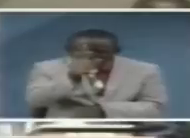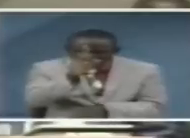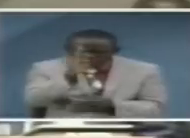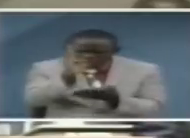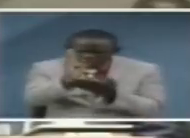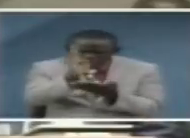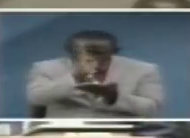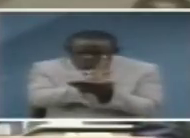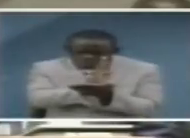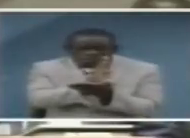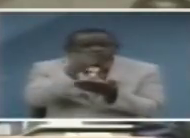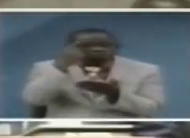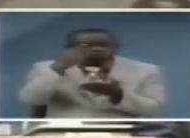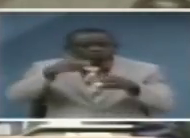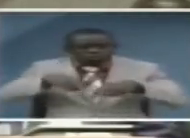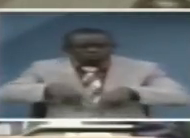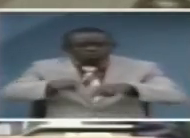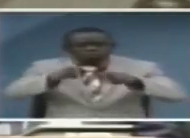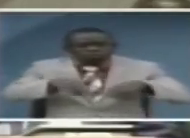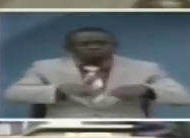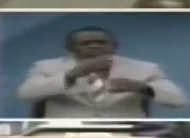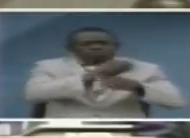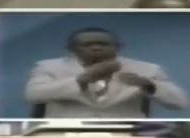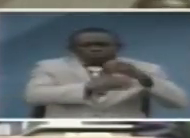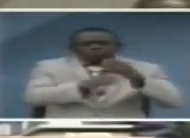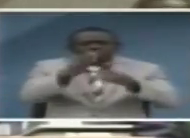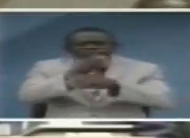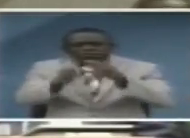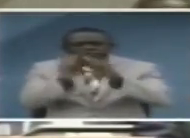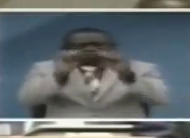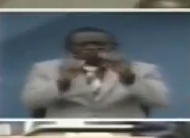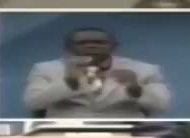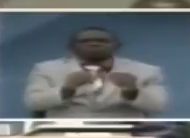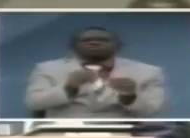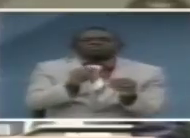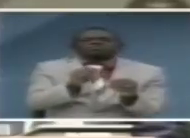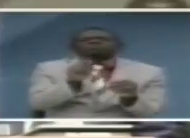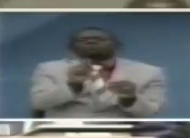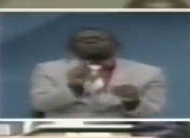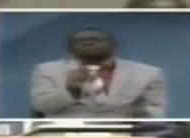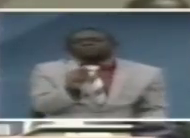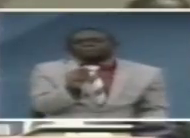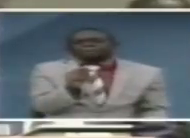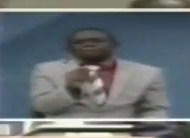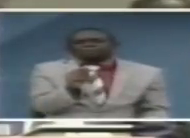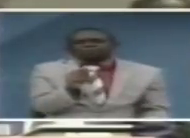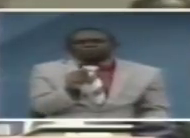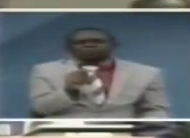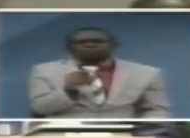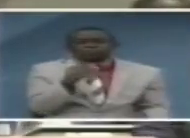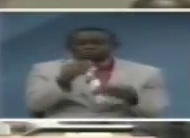this function is 8.7 billion for road infrastructure construction